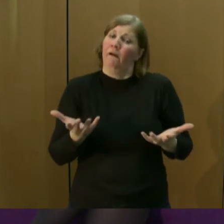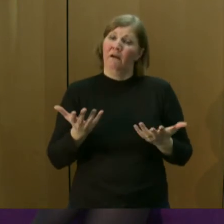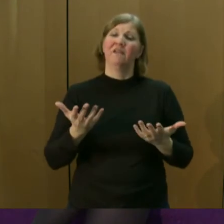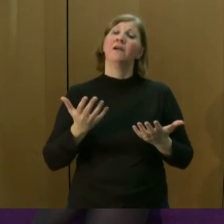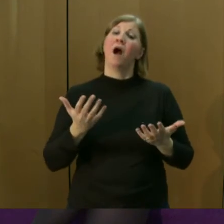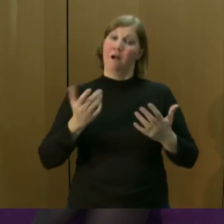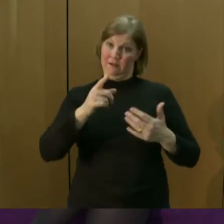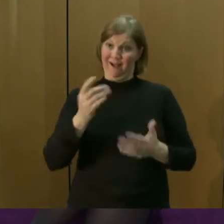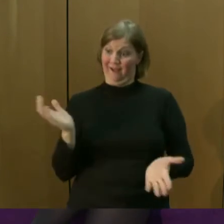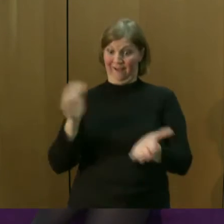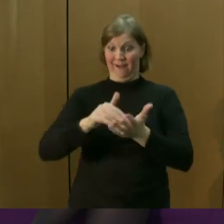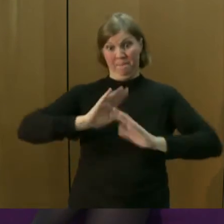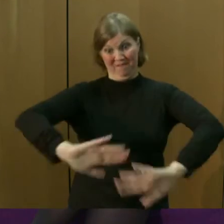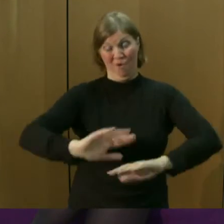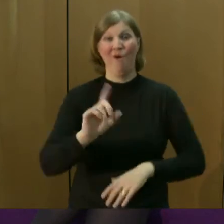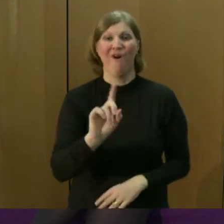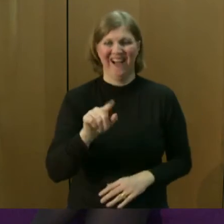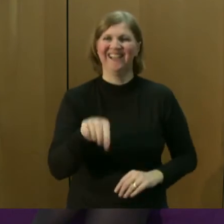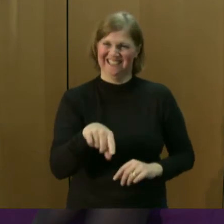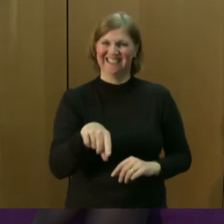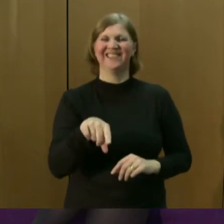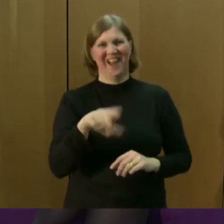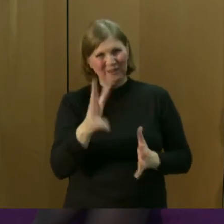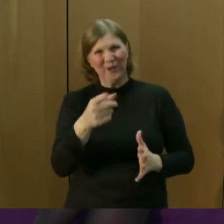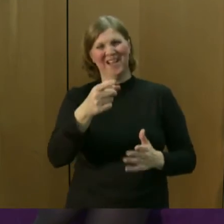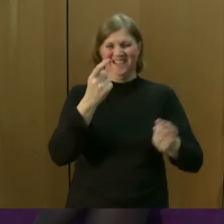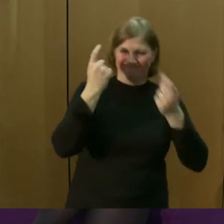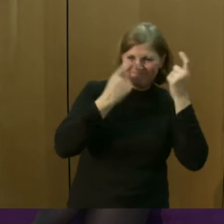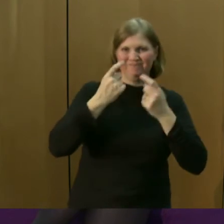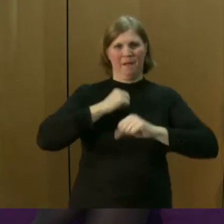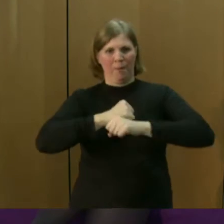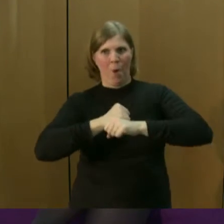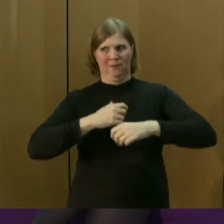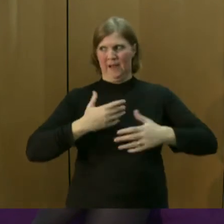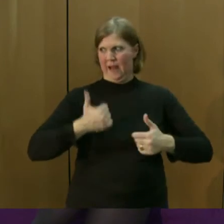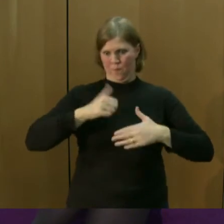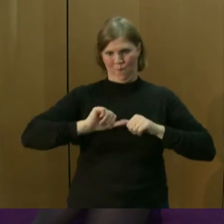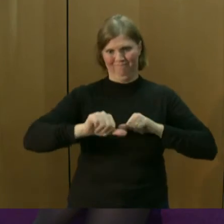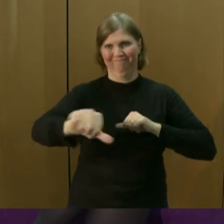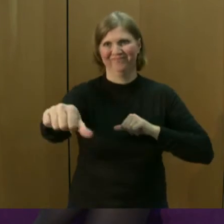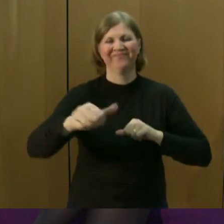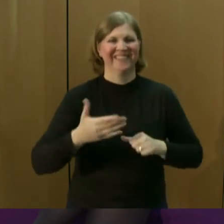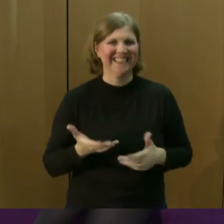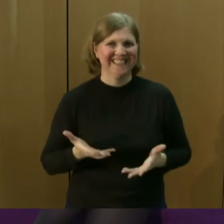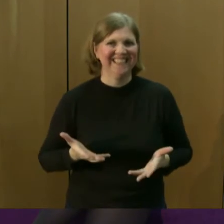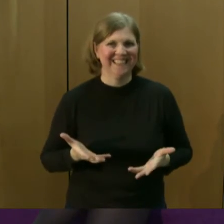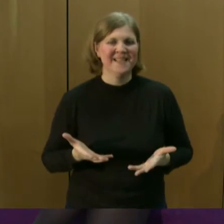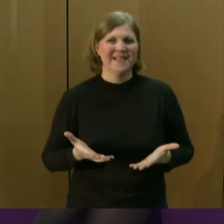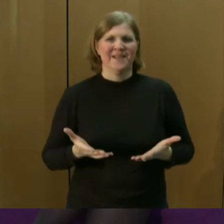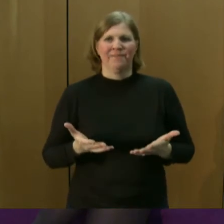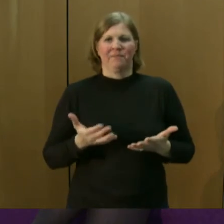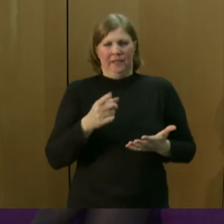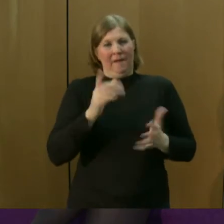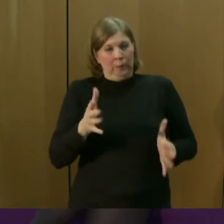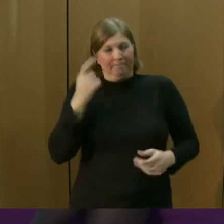that's true if you're only coming the first week, don't wait till the first week. You need to be thinking about that, as Rachel said, right from the beginning. You need to be promoting your show, and you need to be